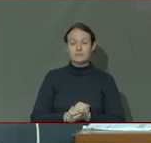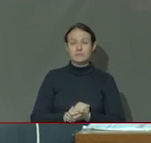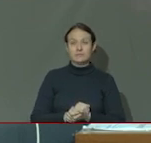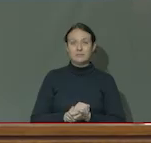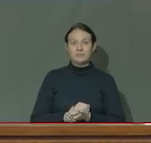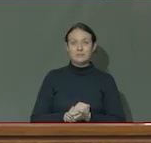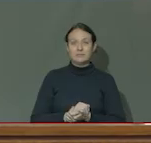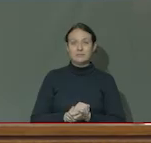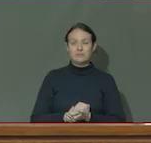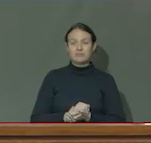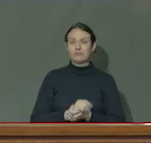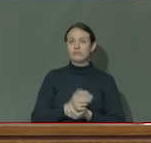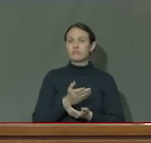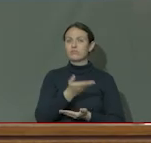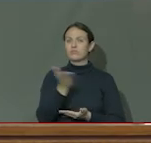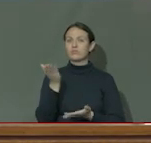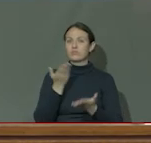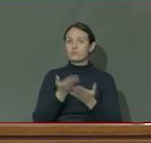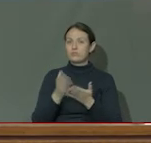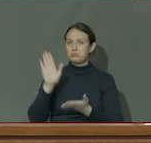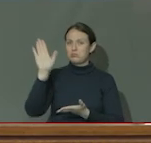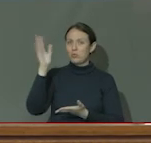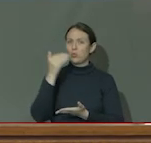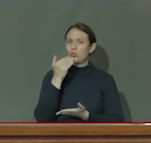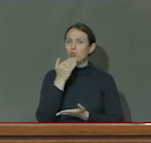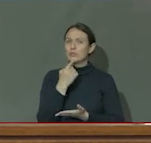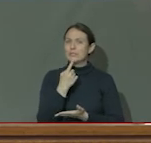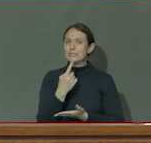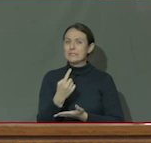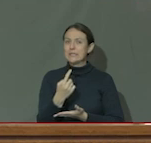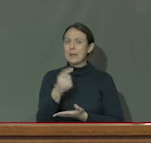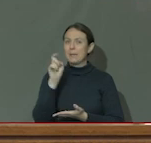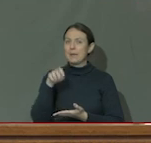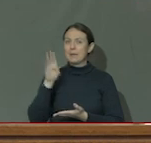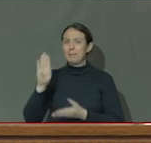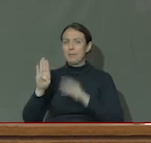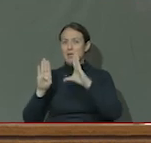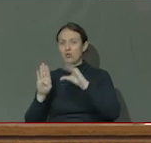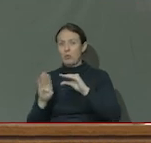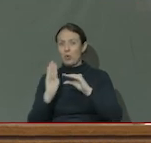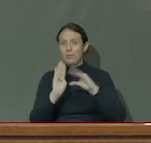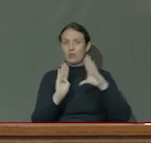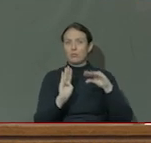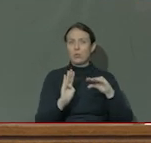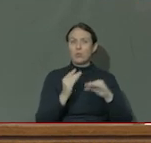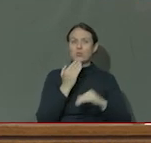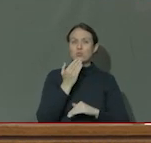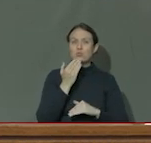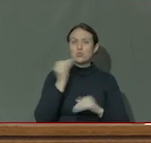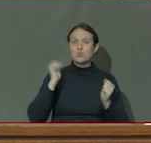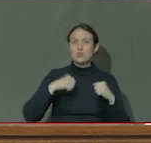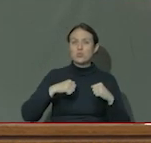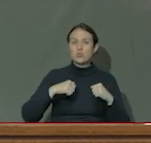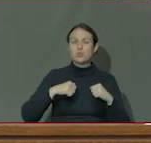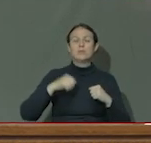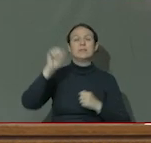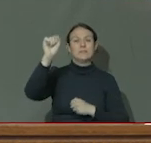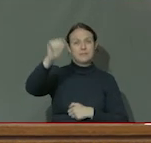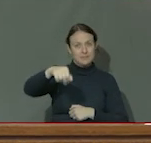Who of you, please raise the hands, who of you say for Bongo it must be like this? Raise the hands. You are correct,